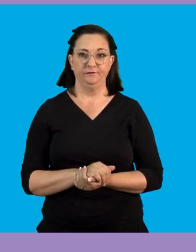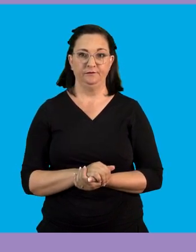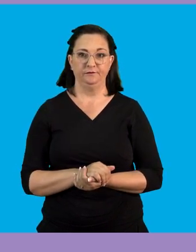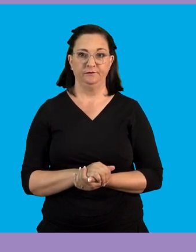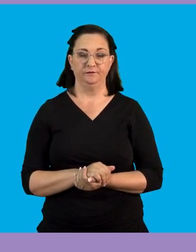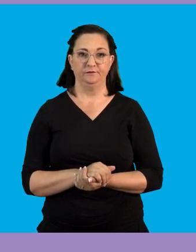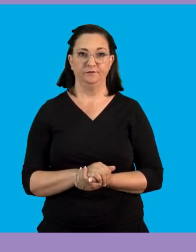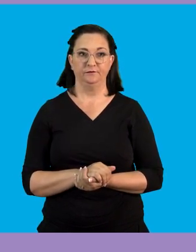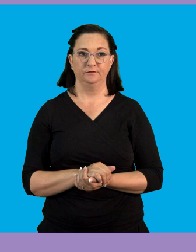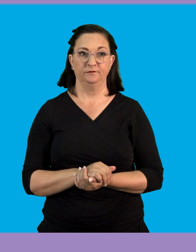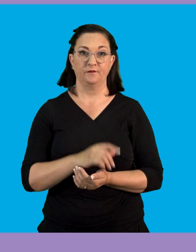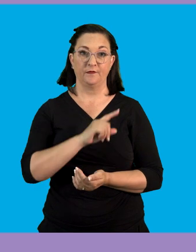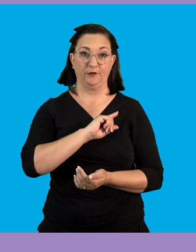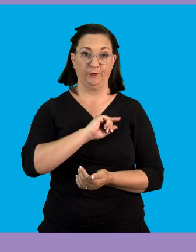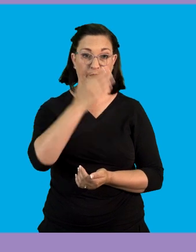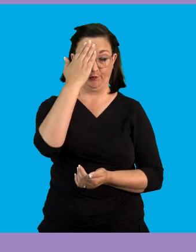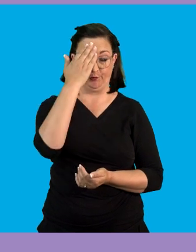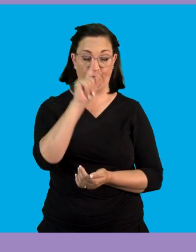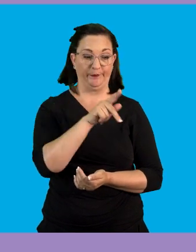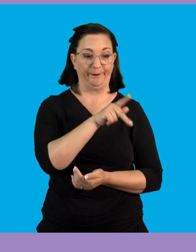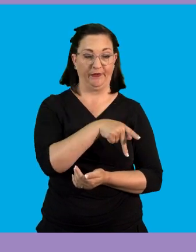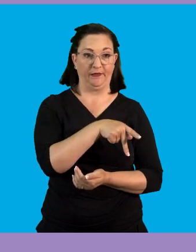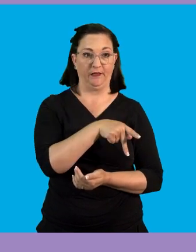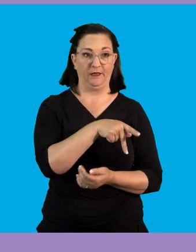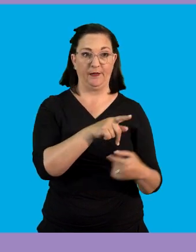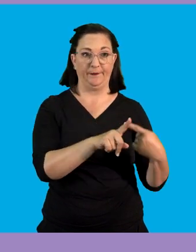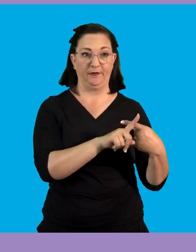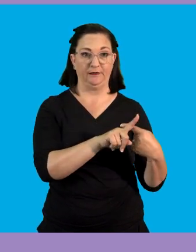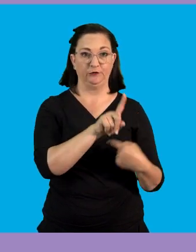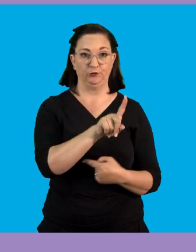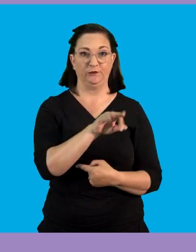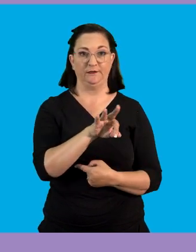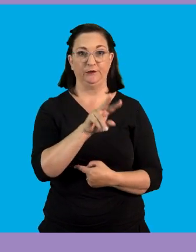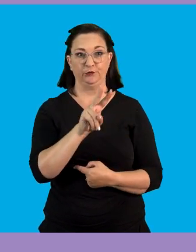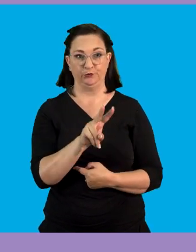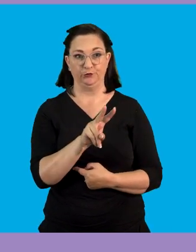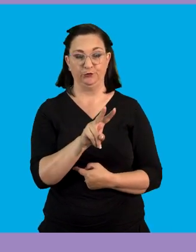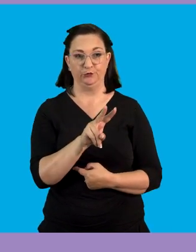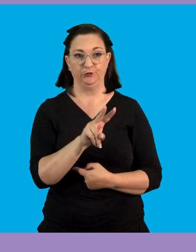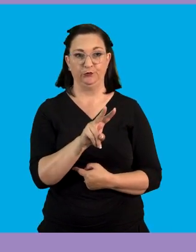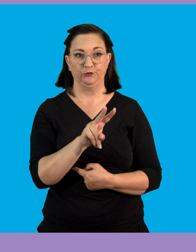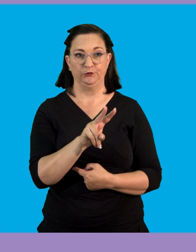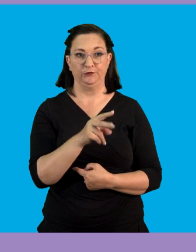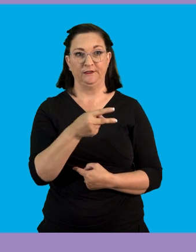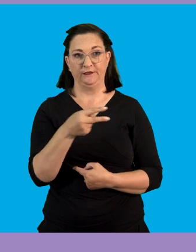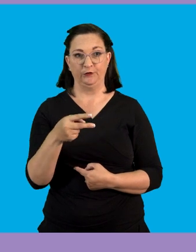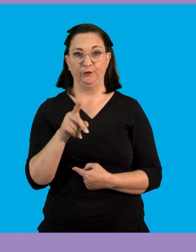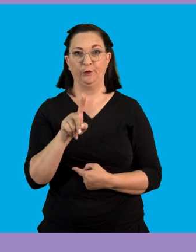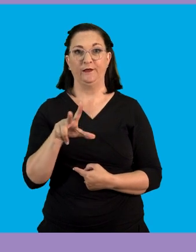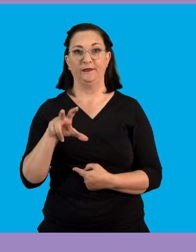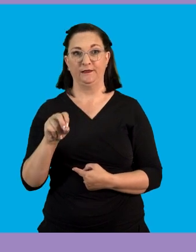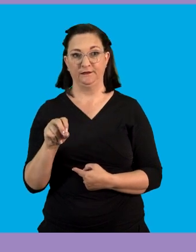degrees. And therefore, it's going to be angle P plus 132 degrees equals